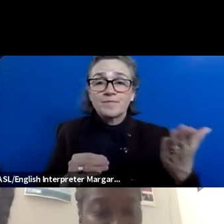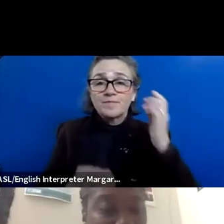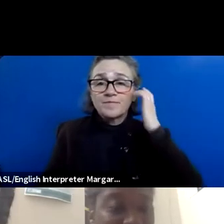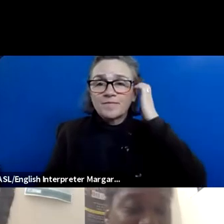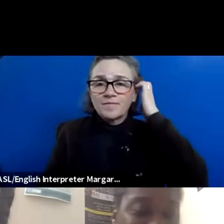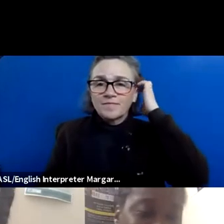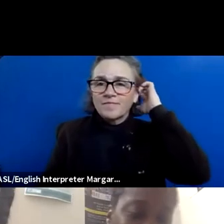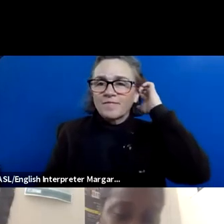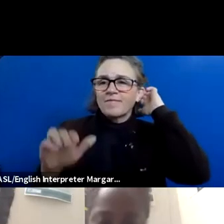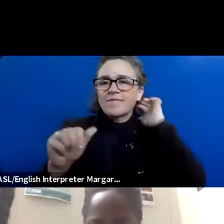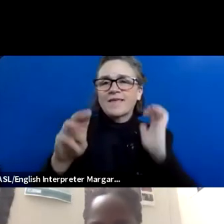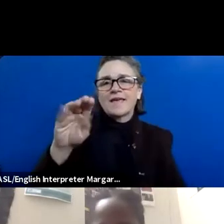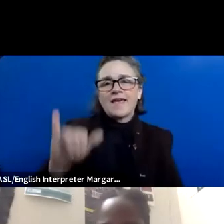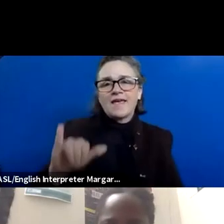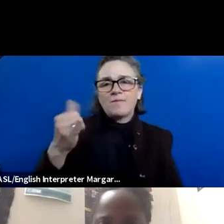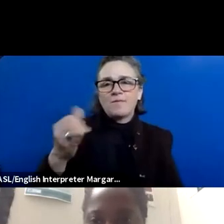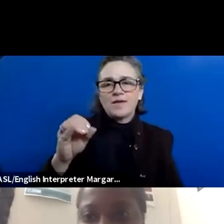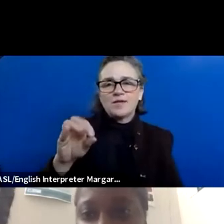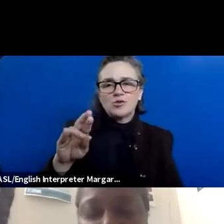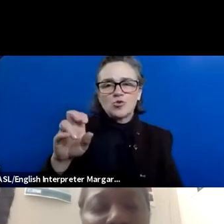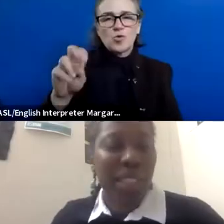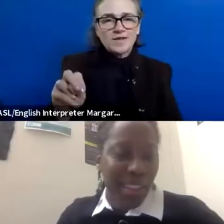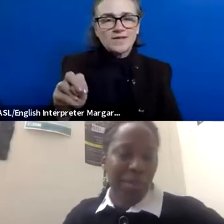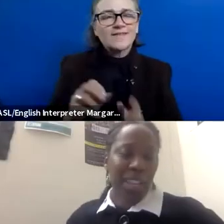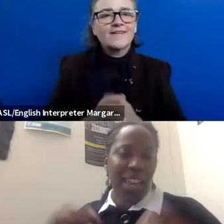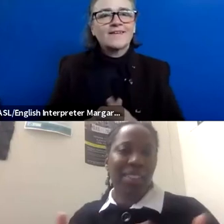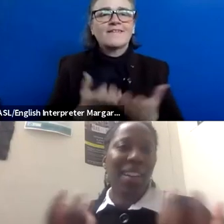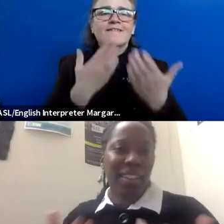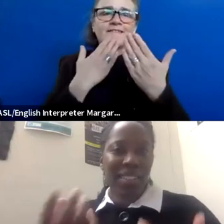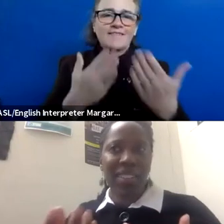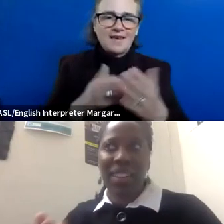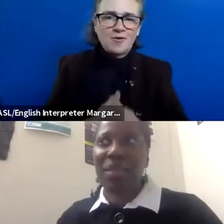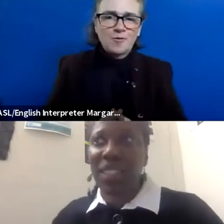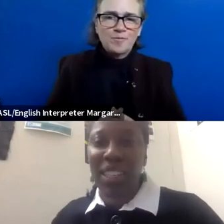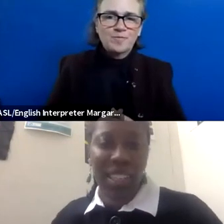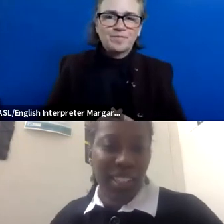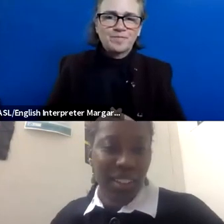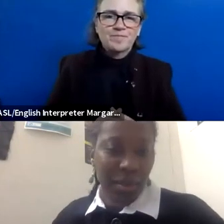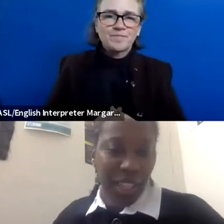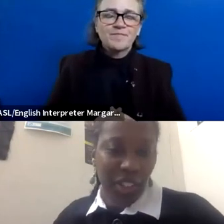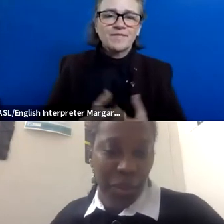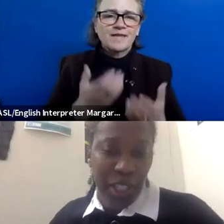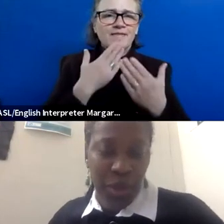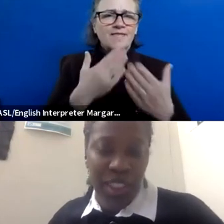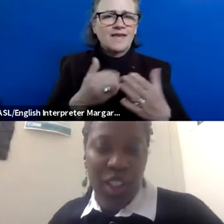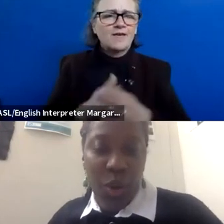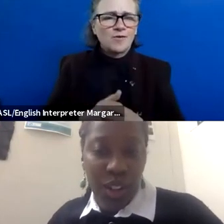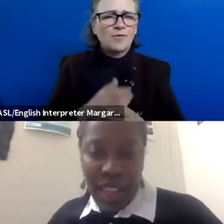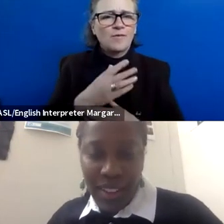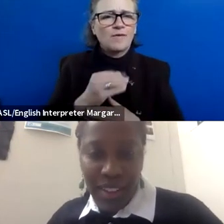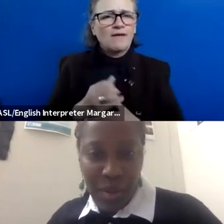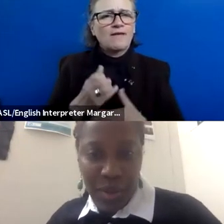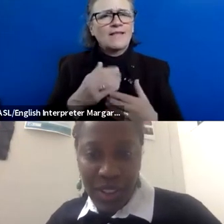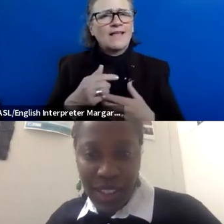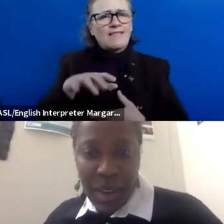I also want to say thank you. And I think it's appropriate that we would end on a kind of articulation of the relationship between the local